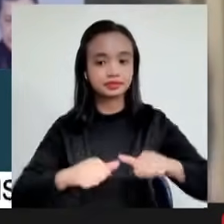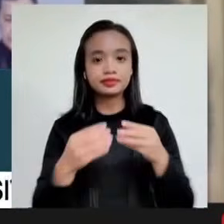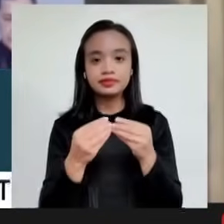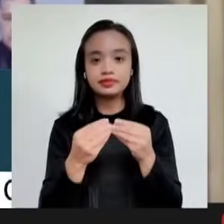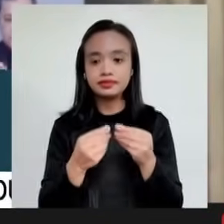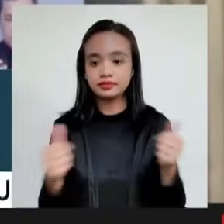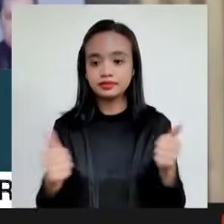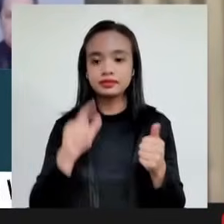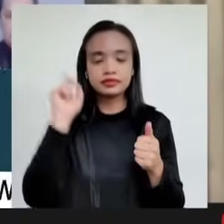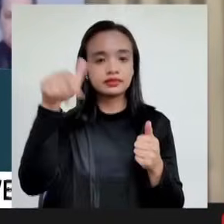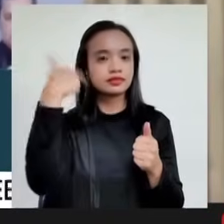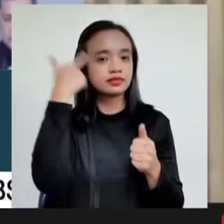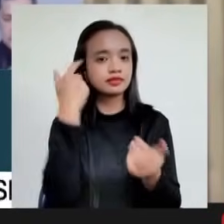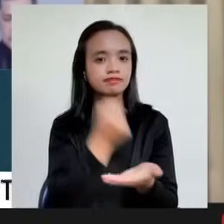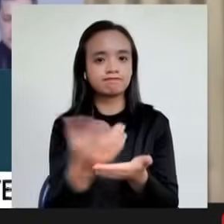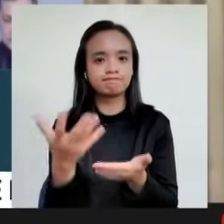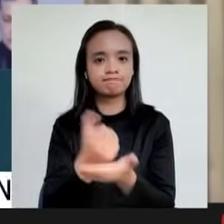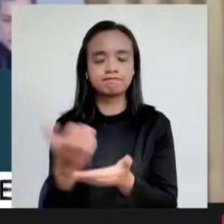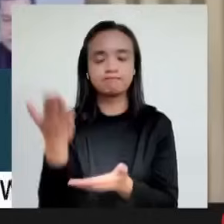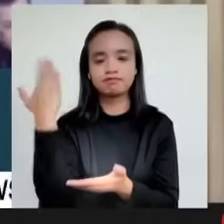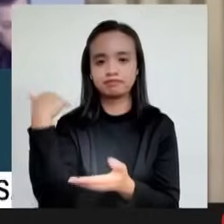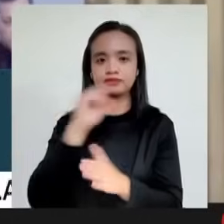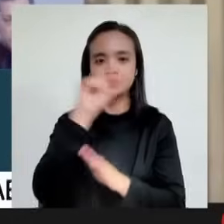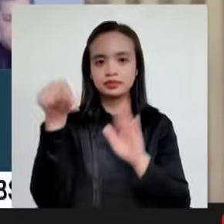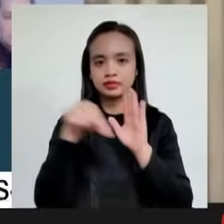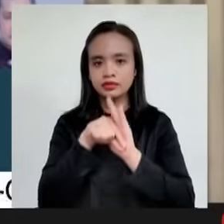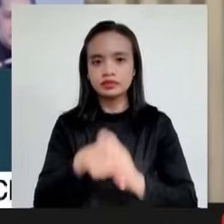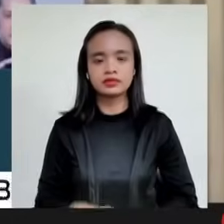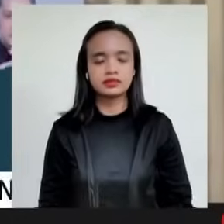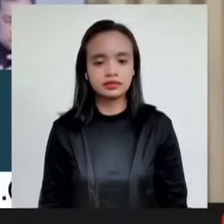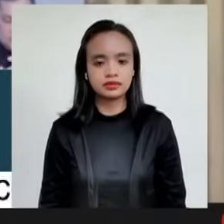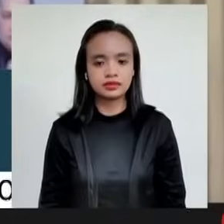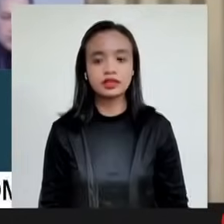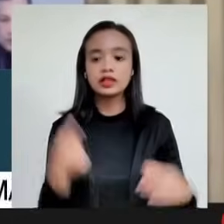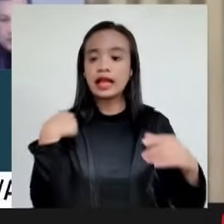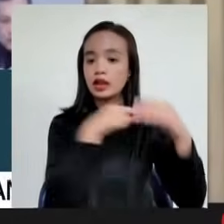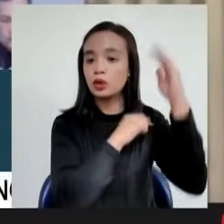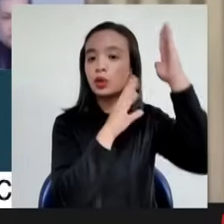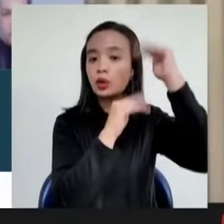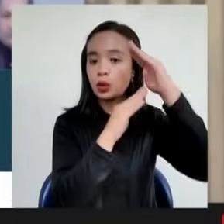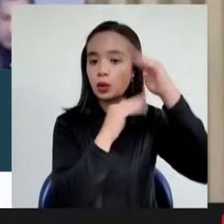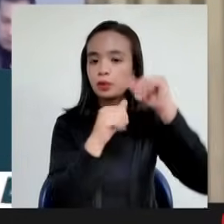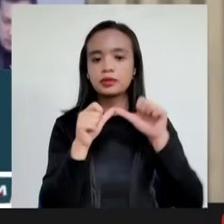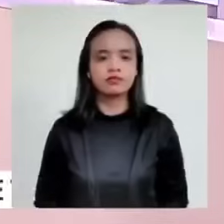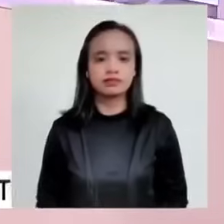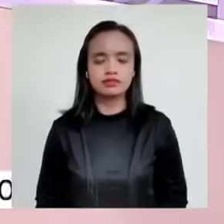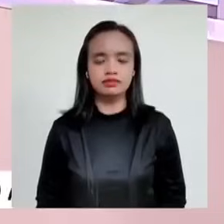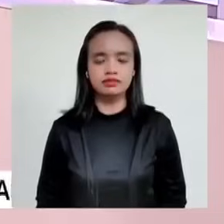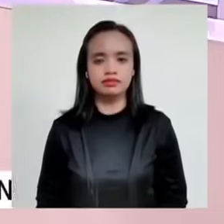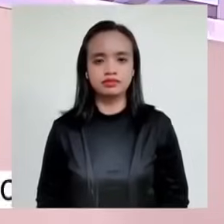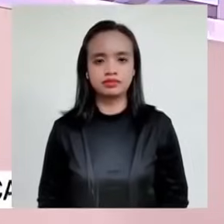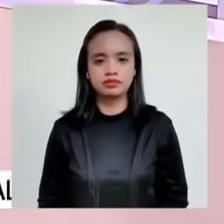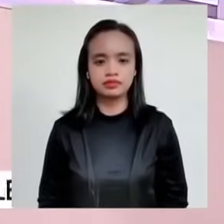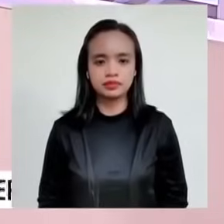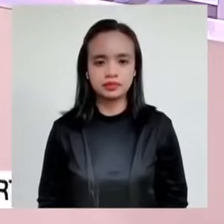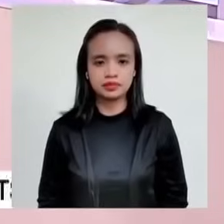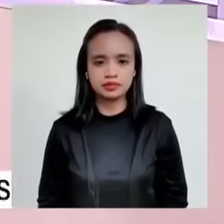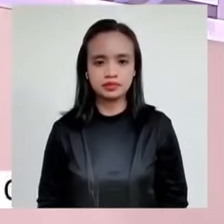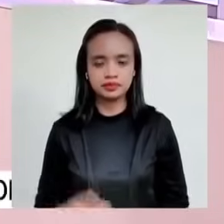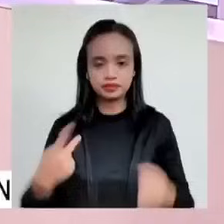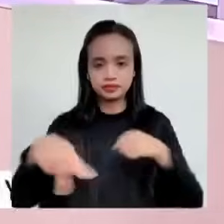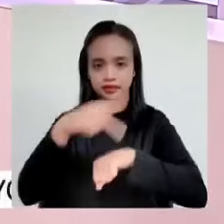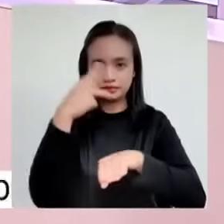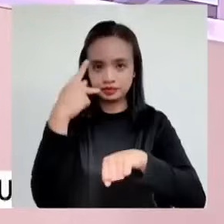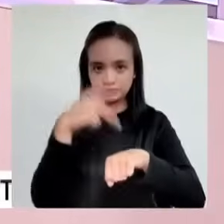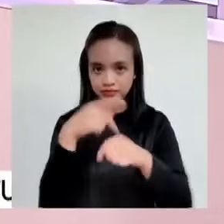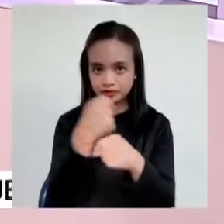government spending in the previous quarter. We hope to maintain this momentum. The Philippine manufacturing sector seen